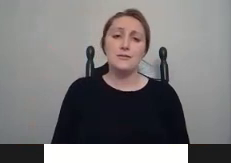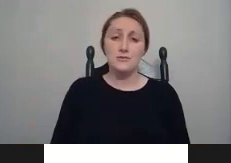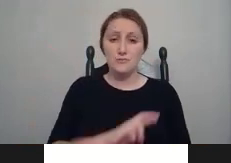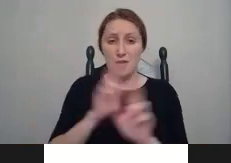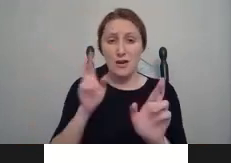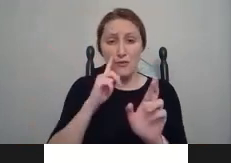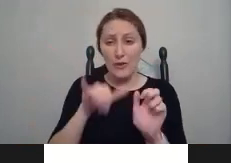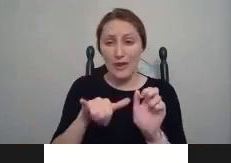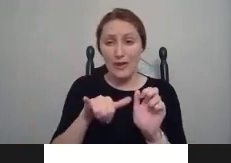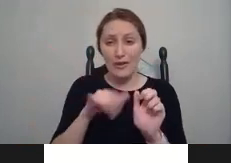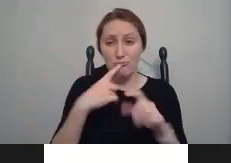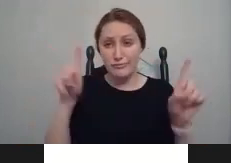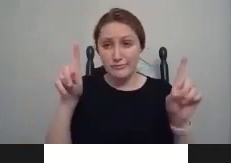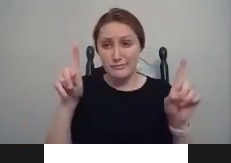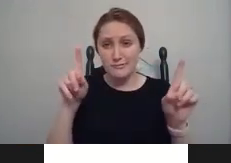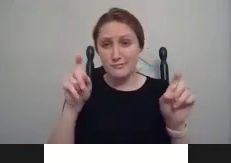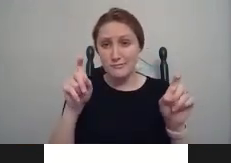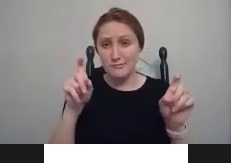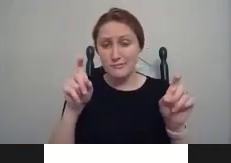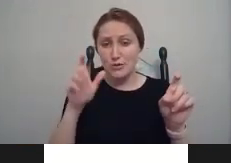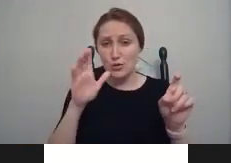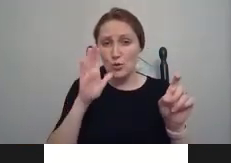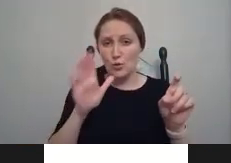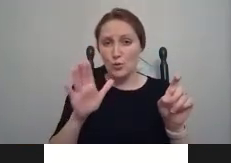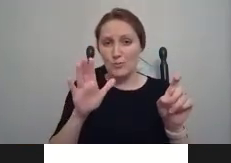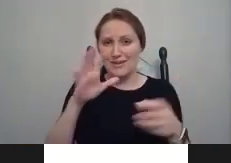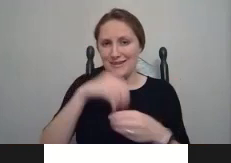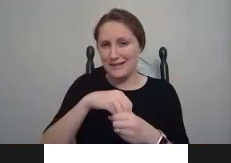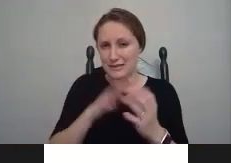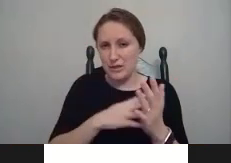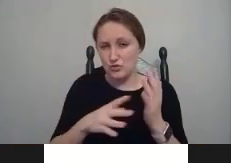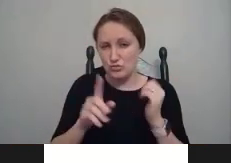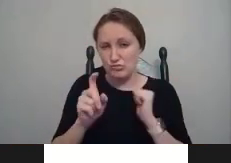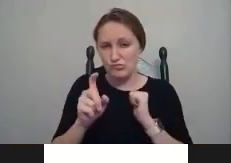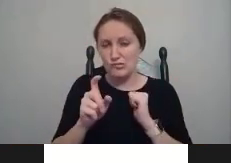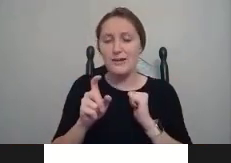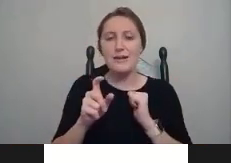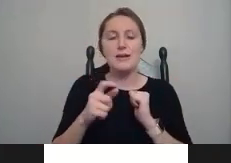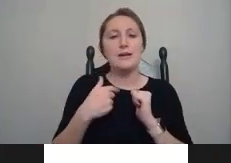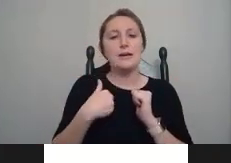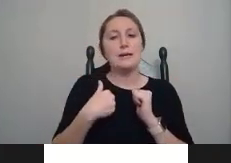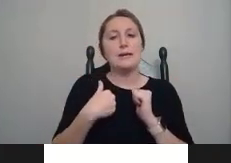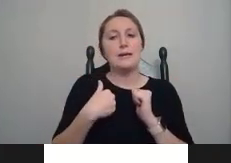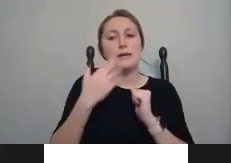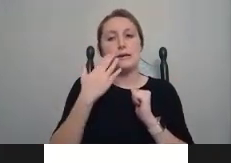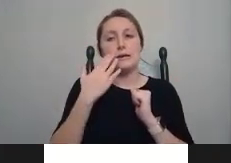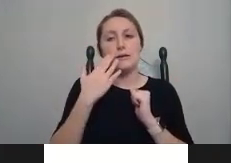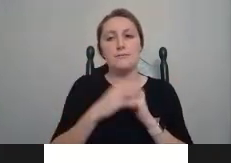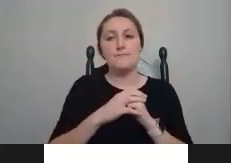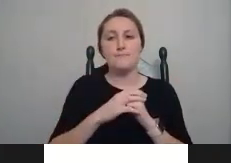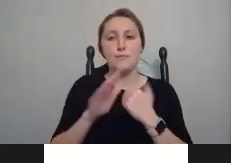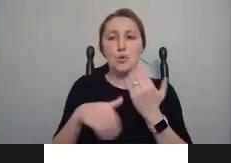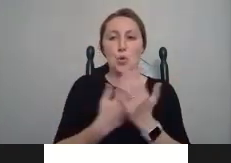that or is that going to come out with the schedule? I don't, on all of our